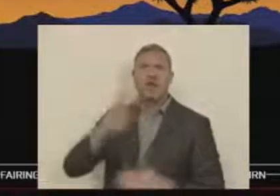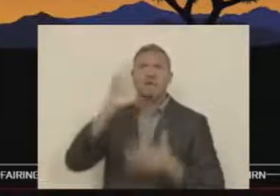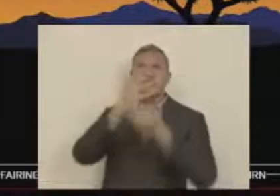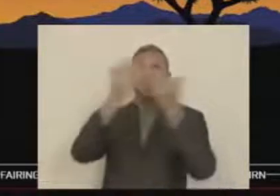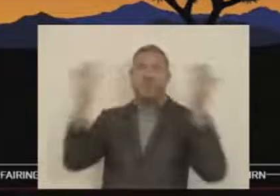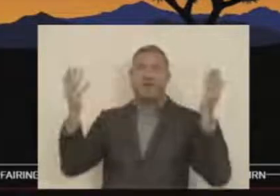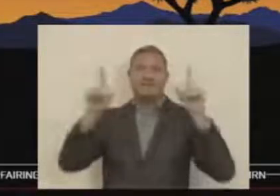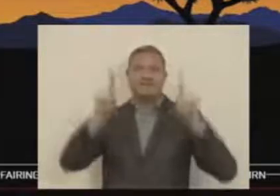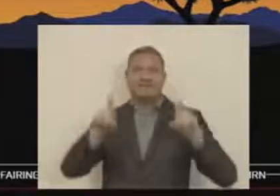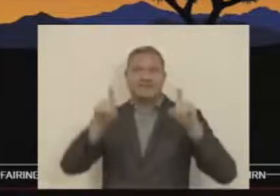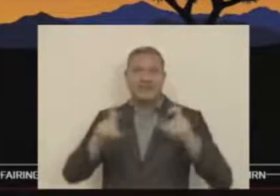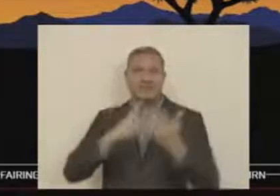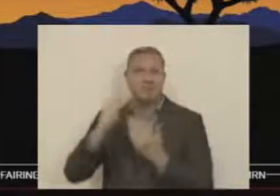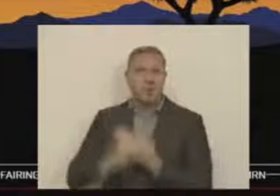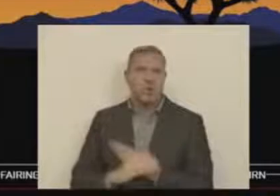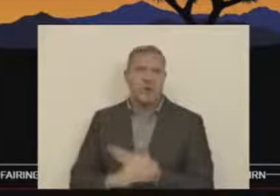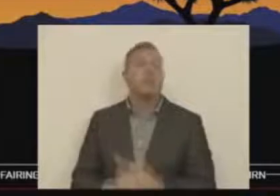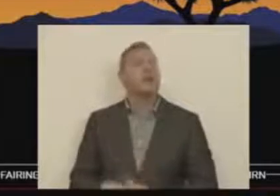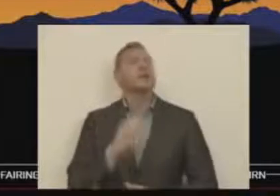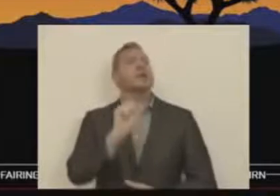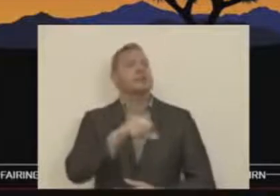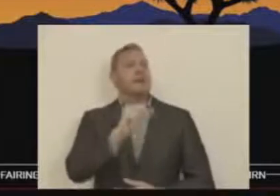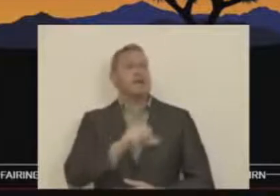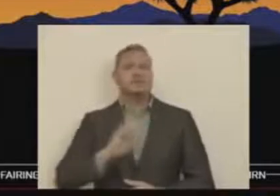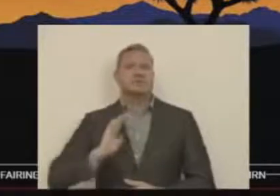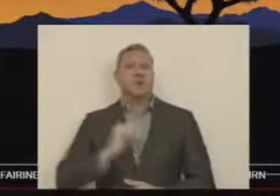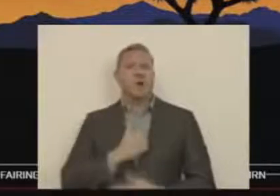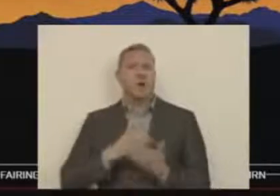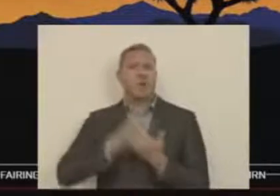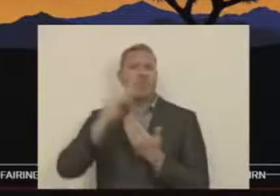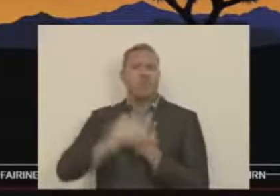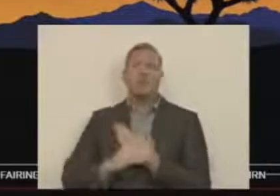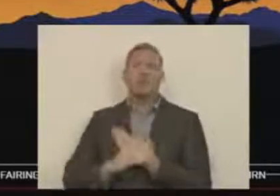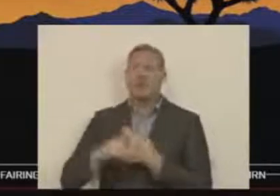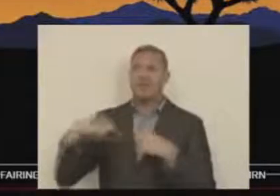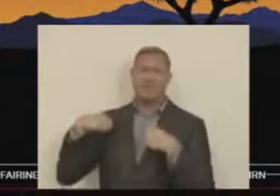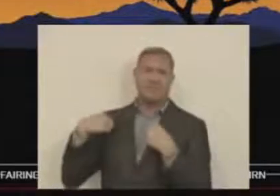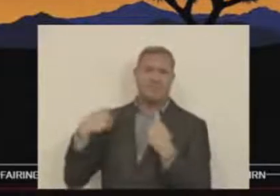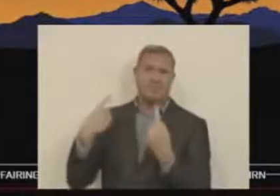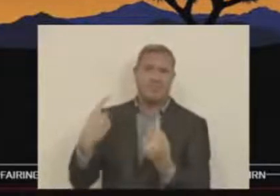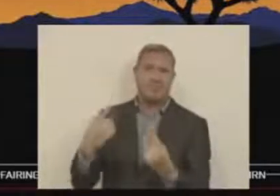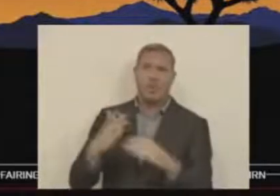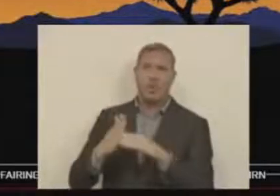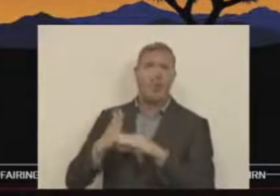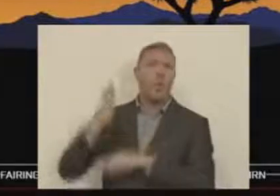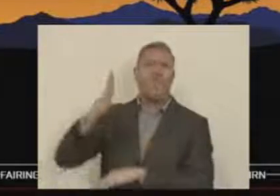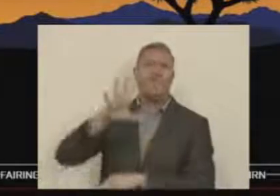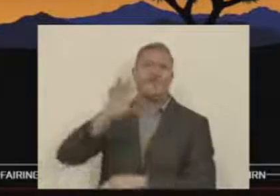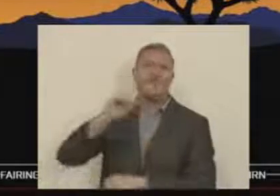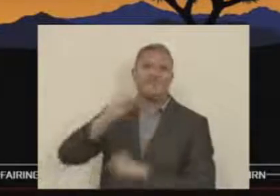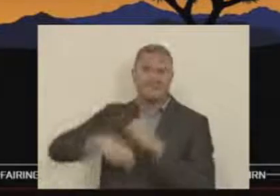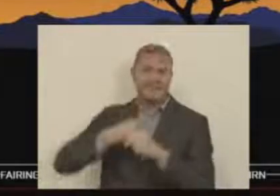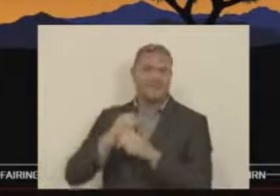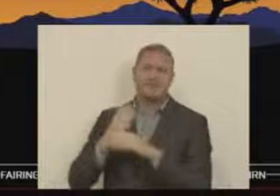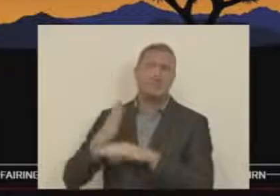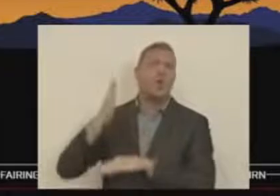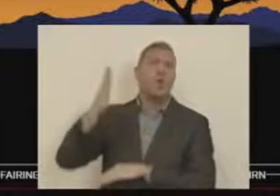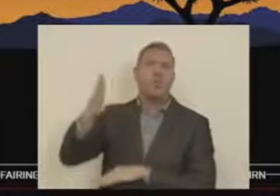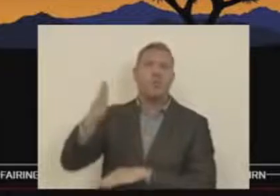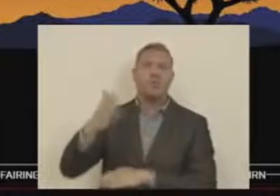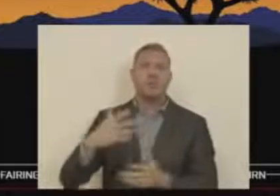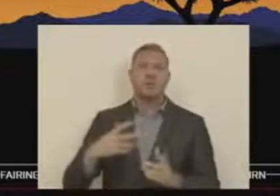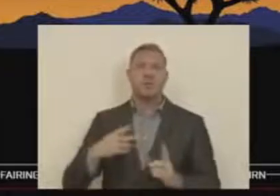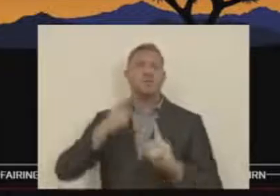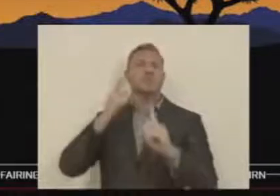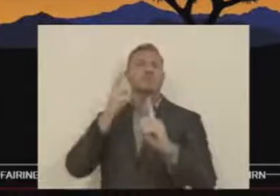Absolutely. So the DoD Space Program has been around for a long time, over 50 years. And the purpose of the